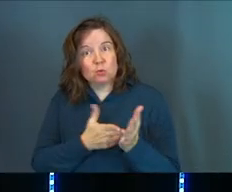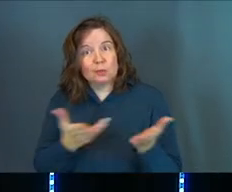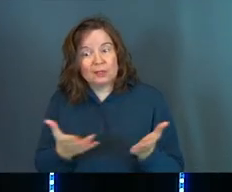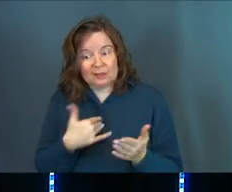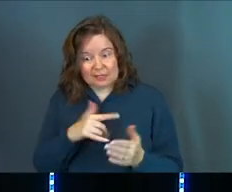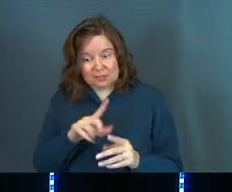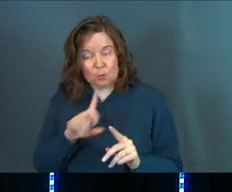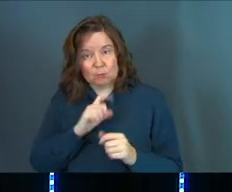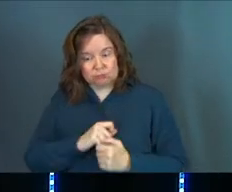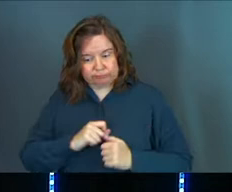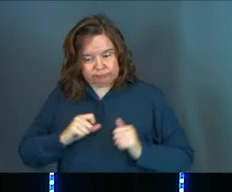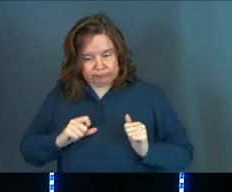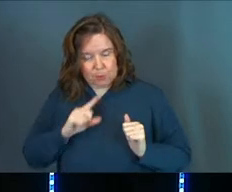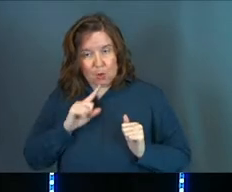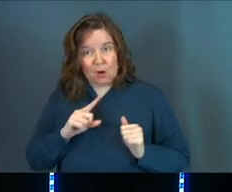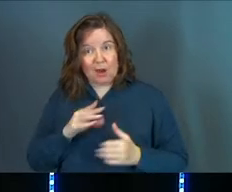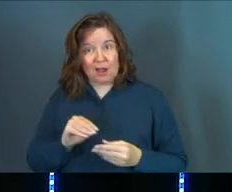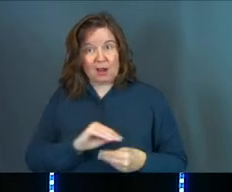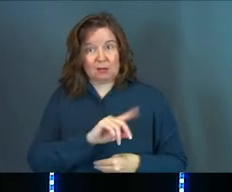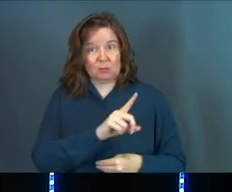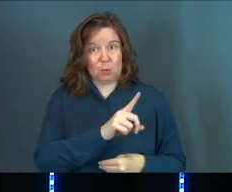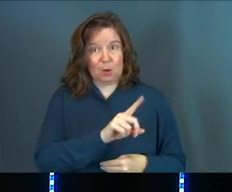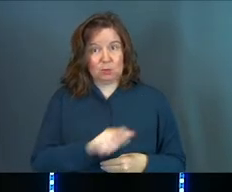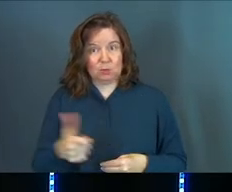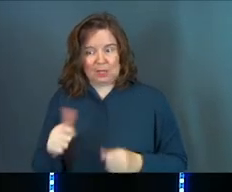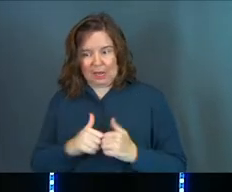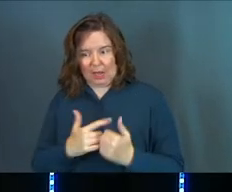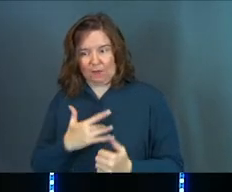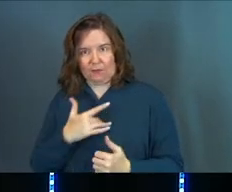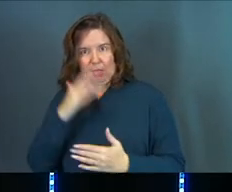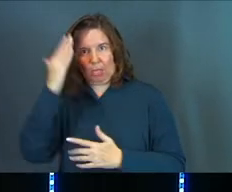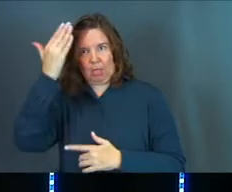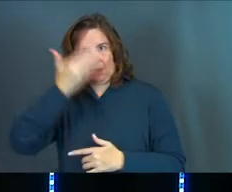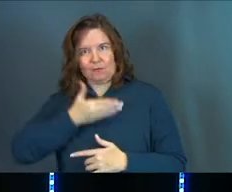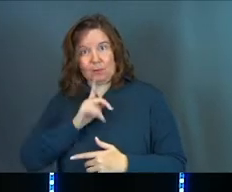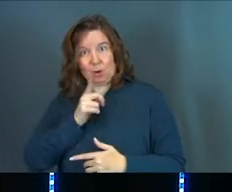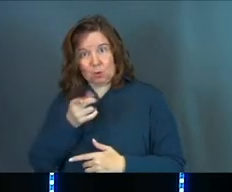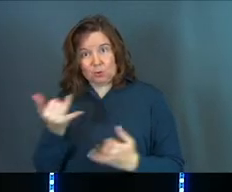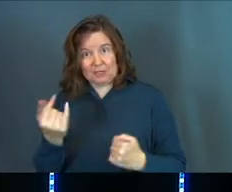here. This is kind of where we are. On a scale of 1 to 10, how invisible are you today?